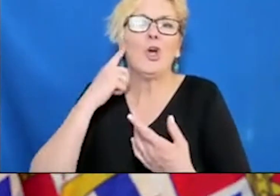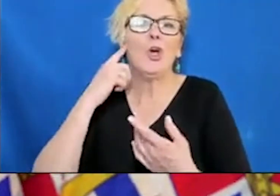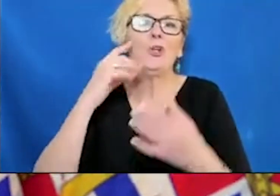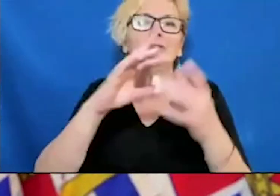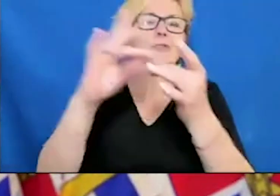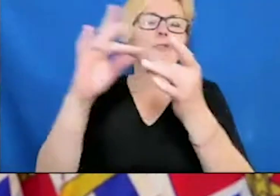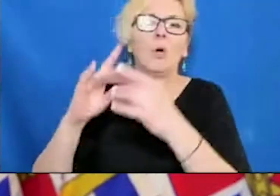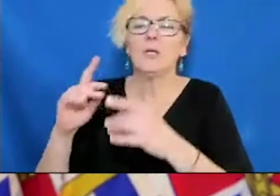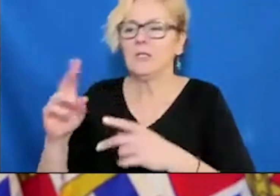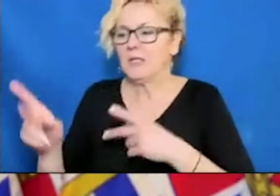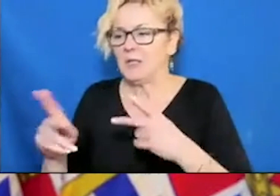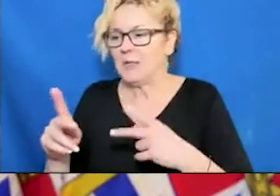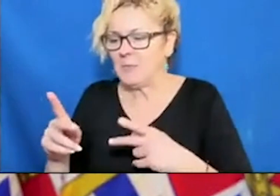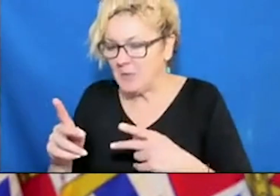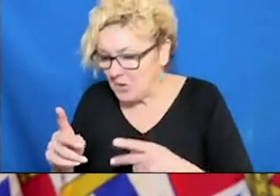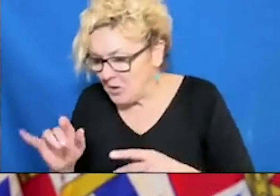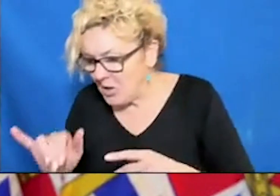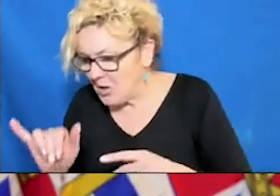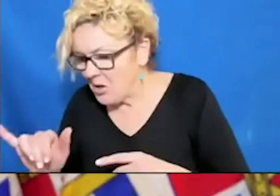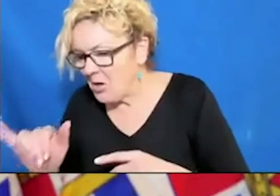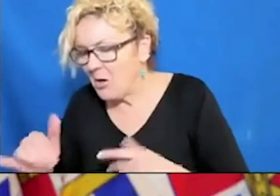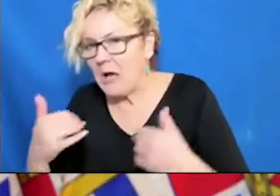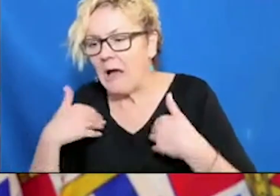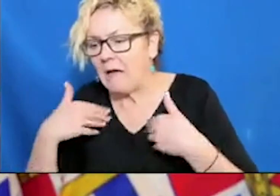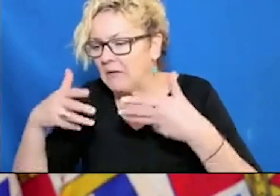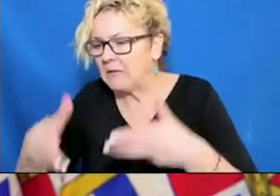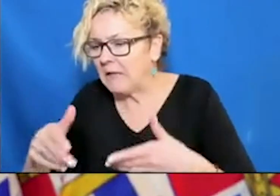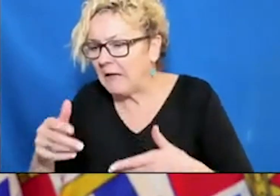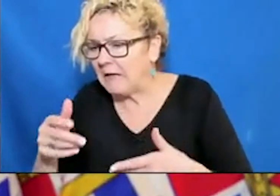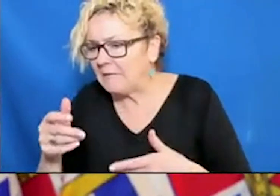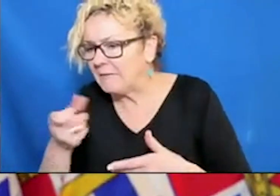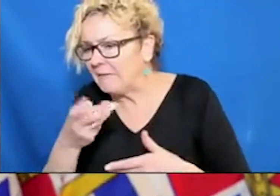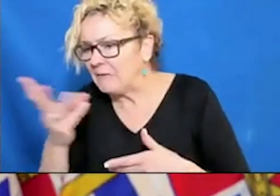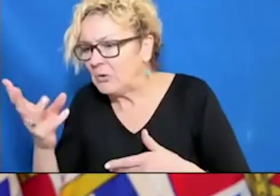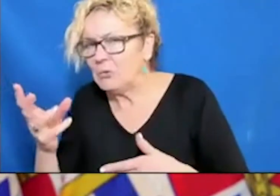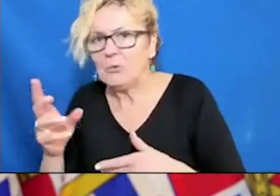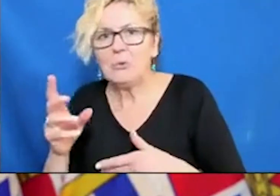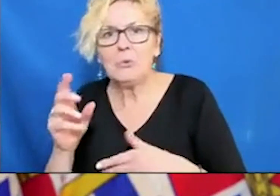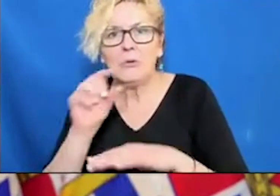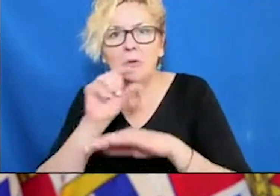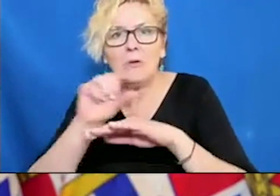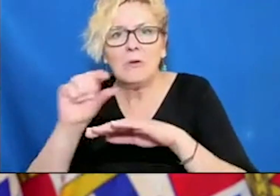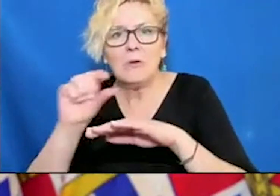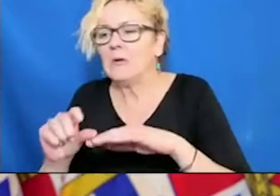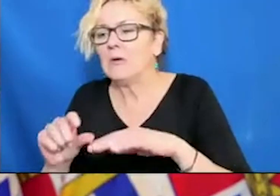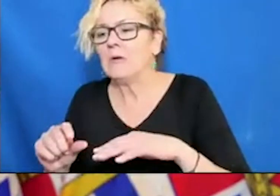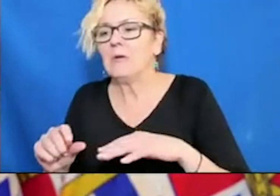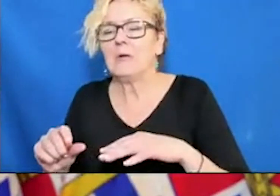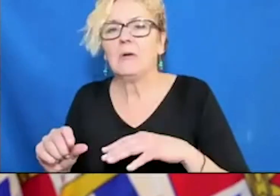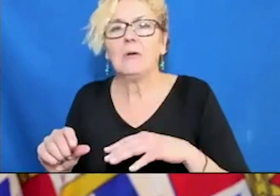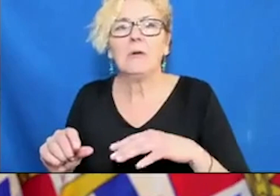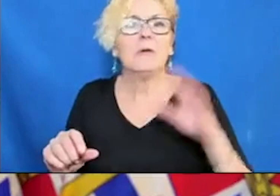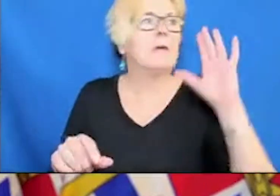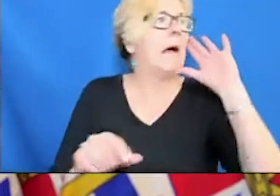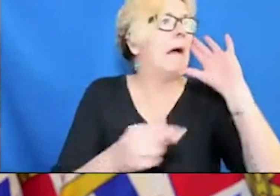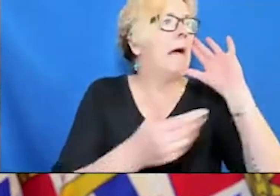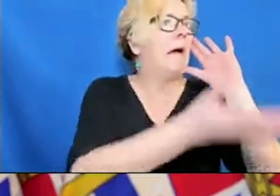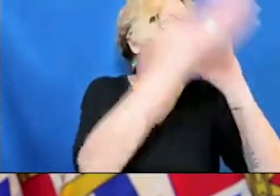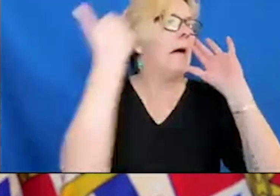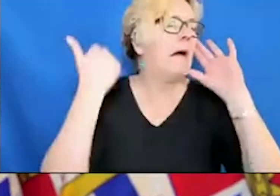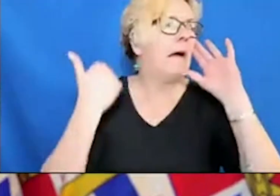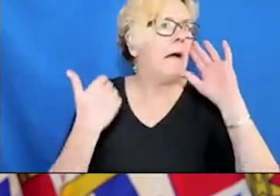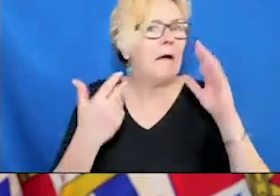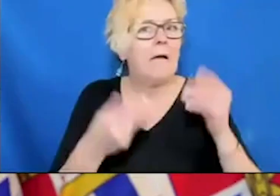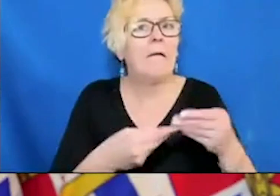don't know how true these are, that, we have a few doses left. Is there any sort of procedure that is supposed to happen